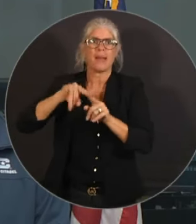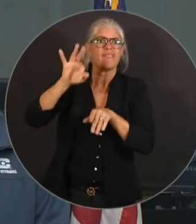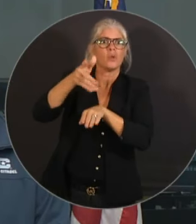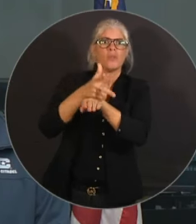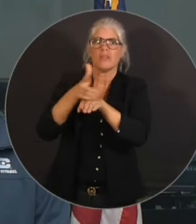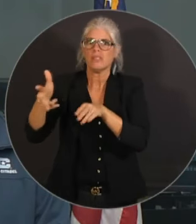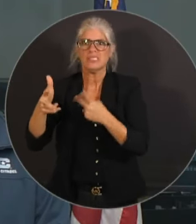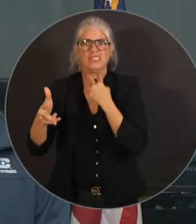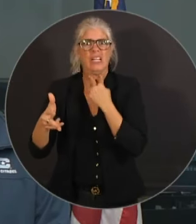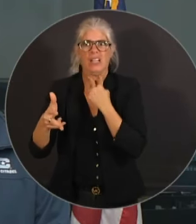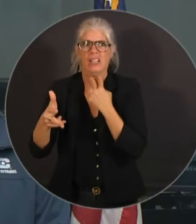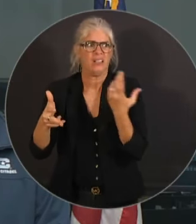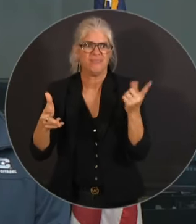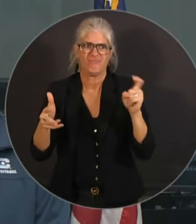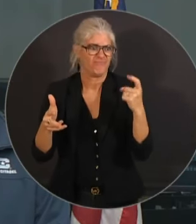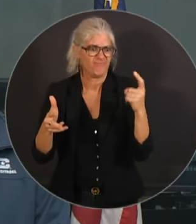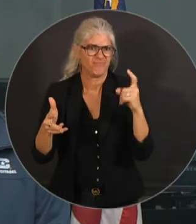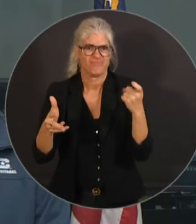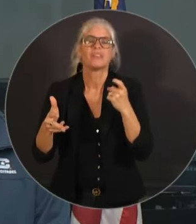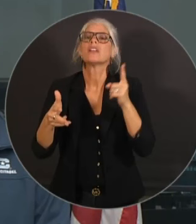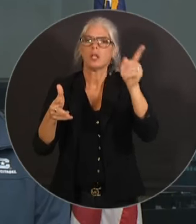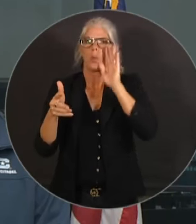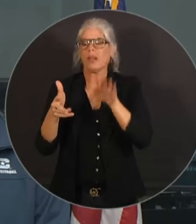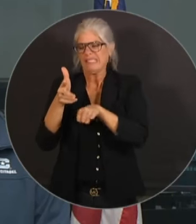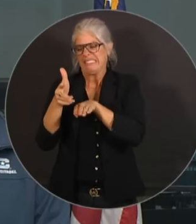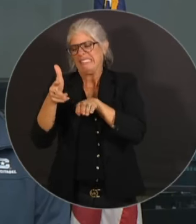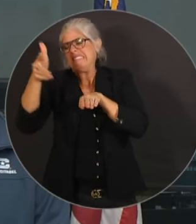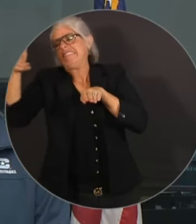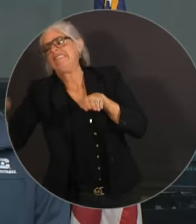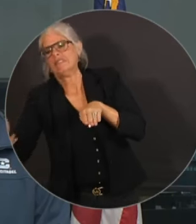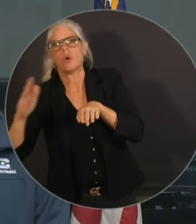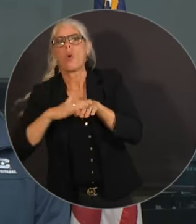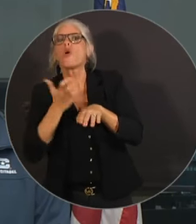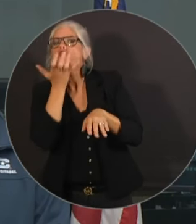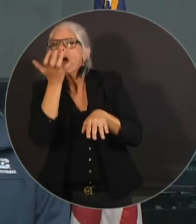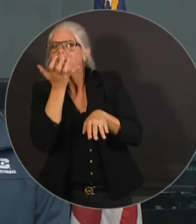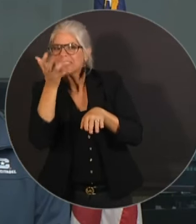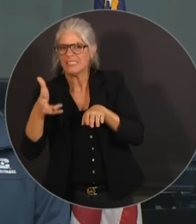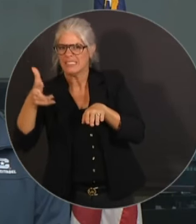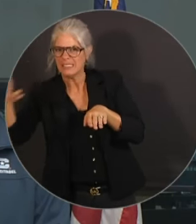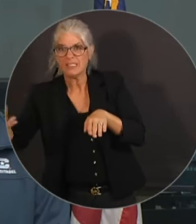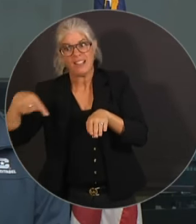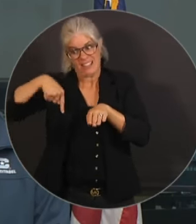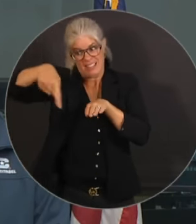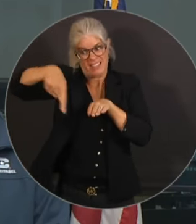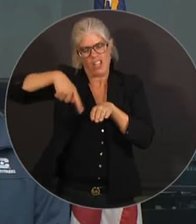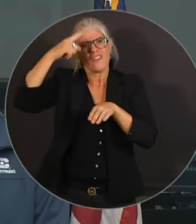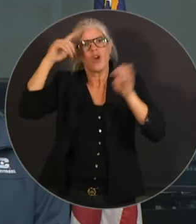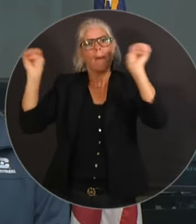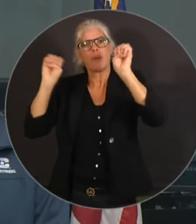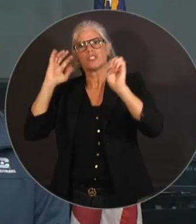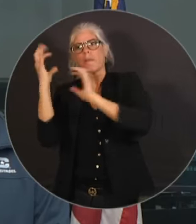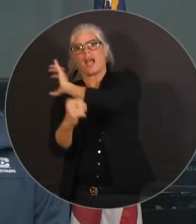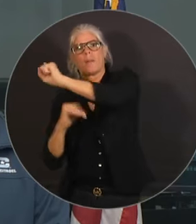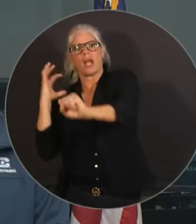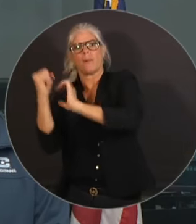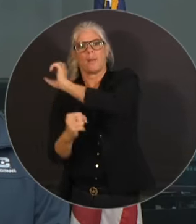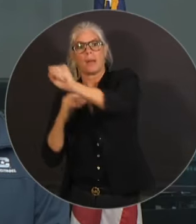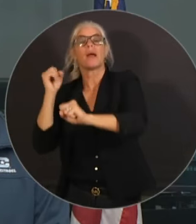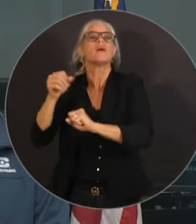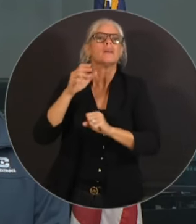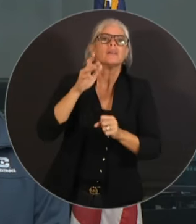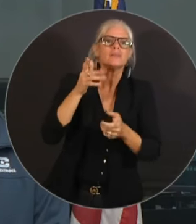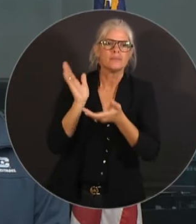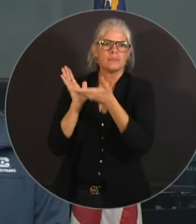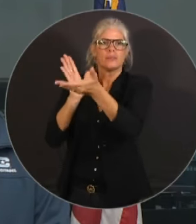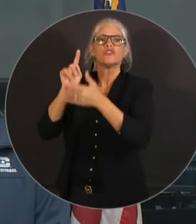emergency shoulder use remains open. We have 30 troopers assigned from 6 a.m. to 6 p.m. today, specifically transporting fuel